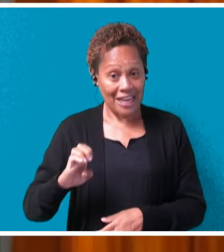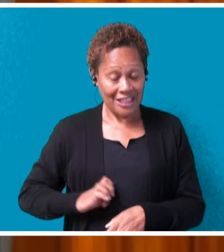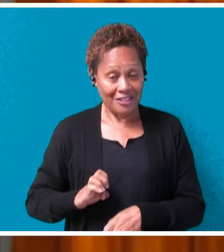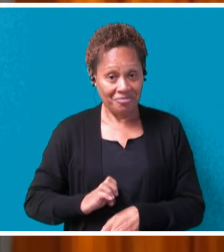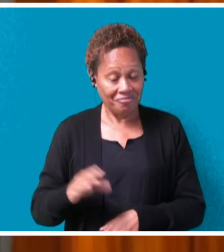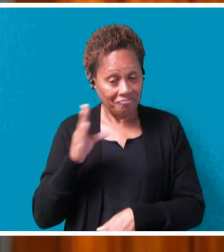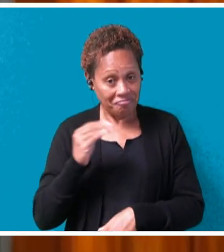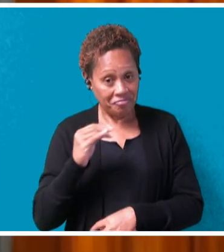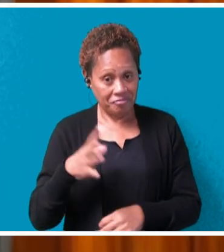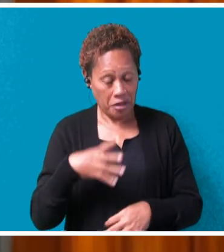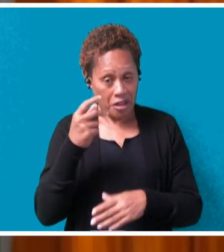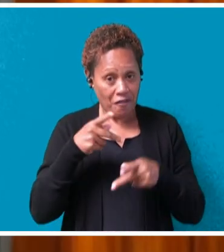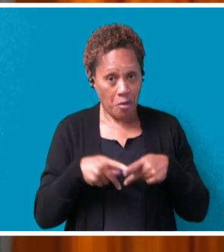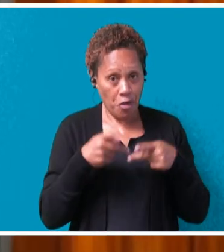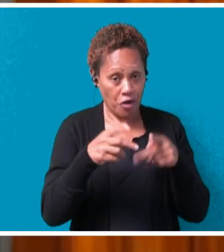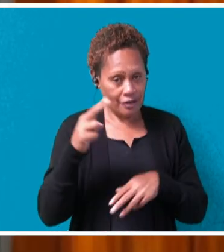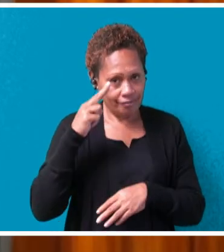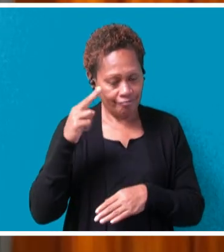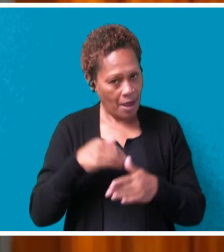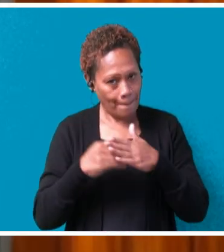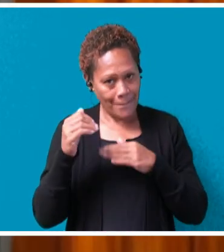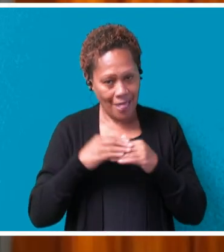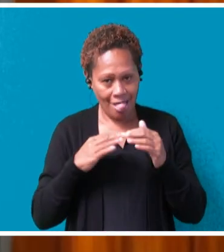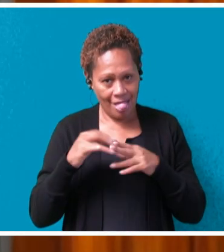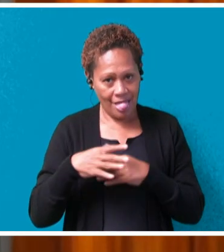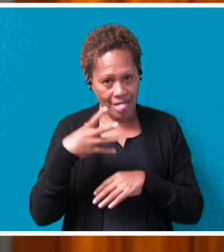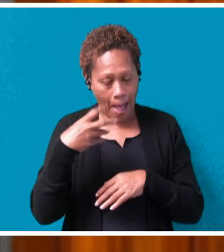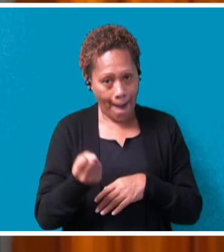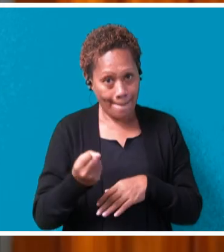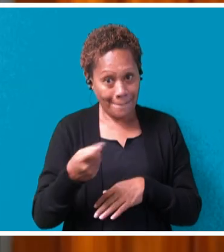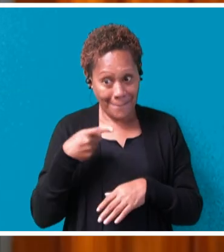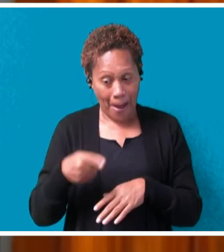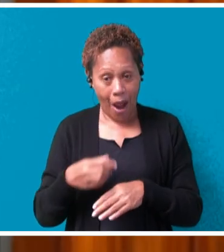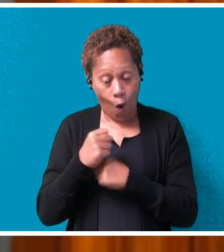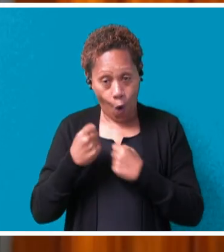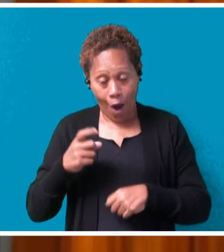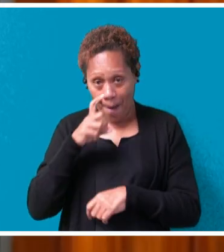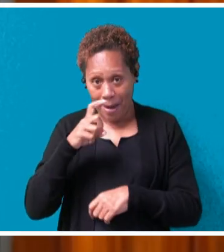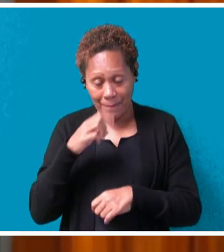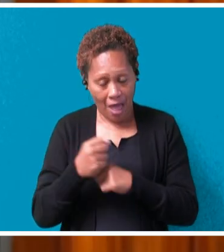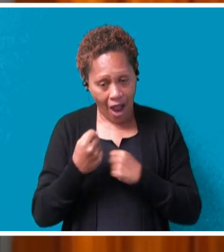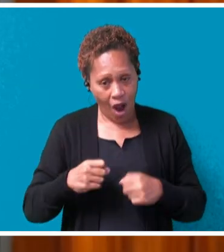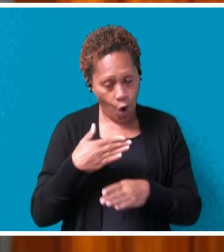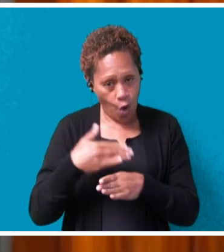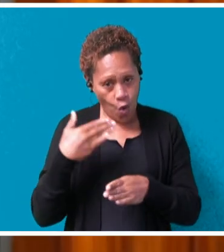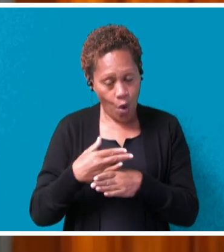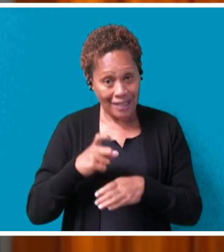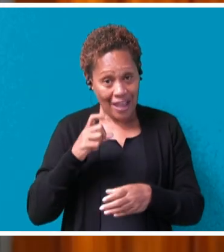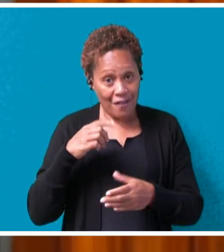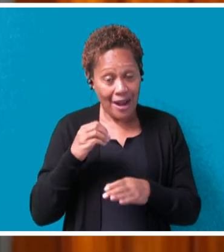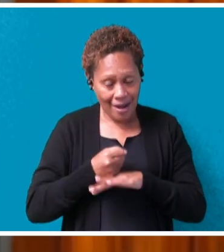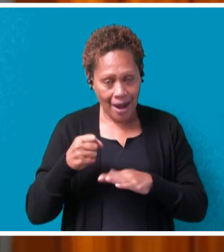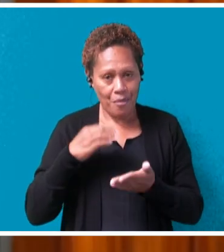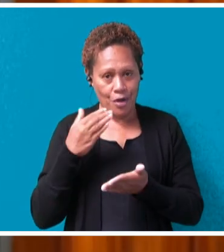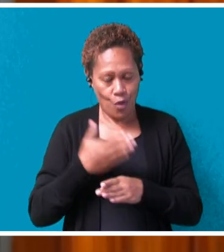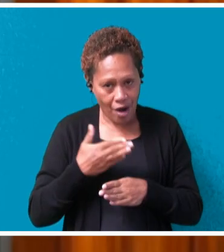that our progress as a nation has been built through the collective efforts of our people, our workers, our civil servants, our